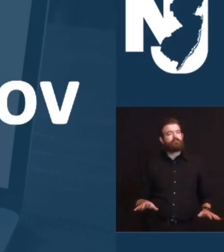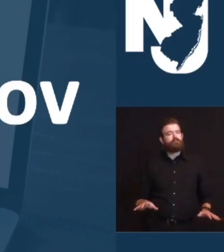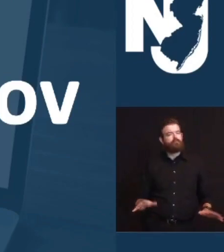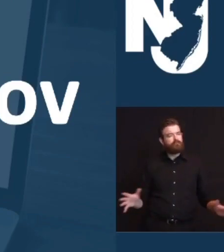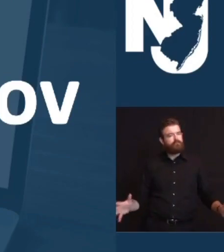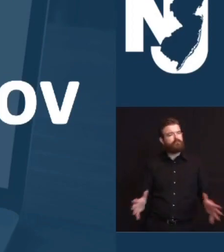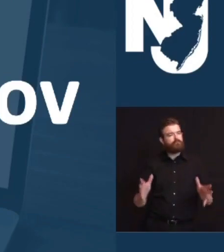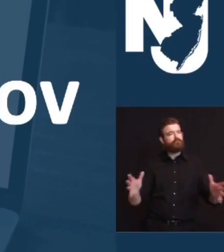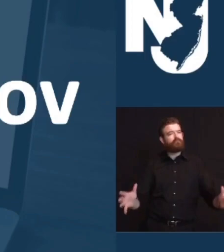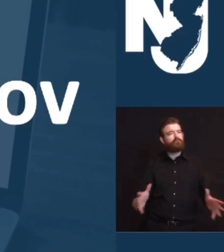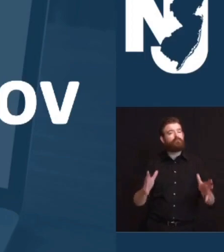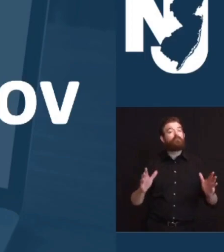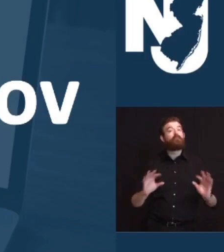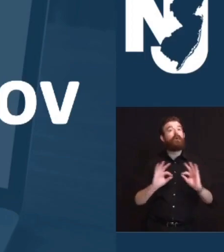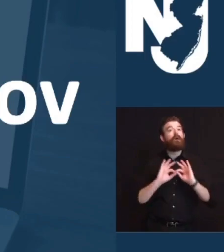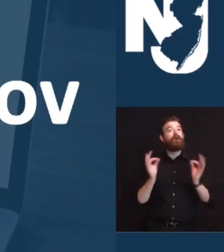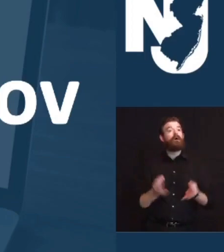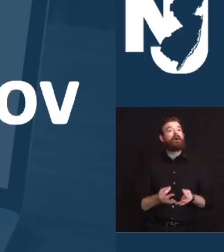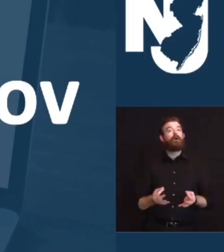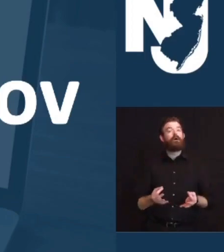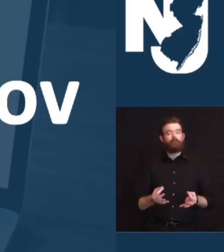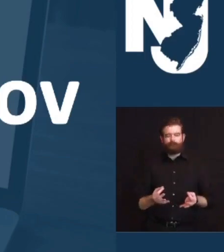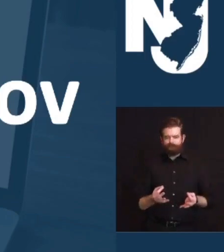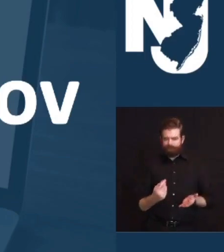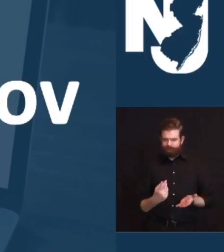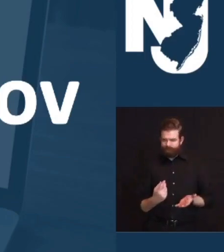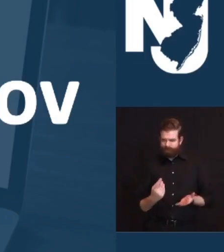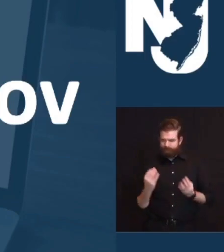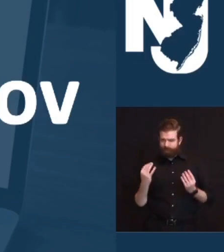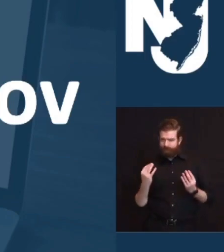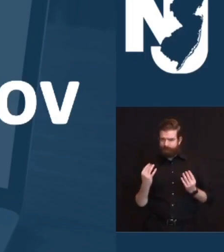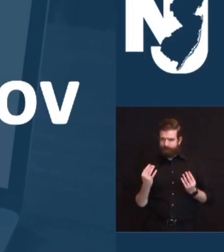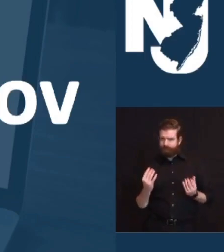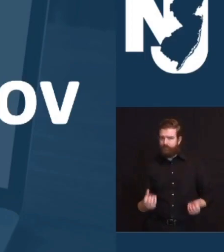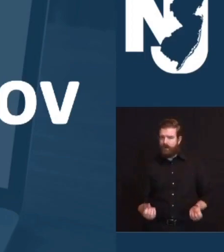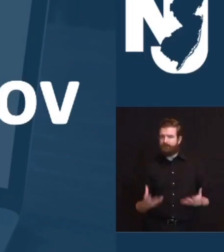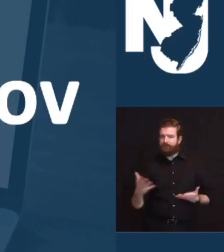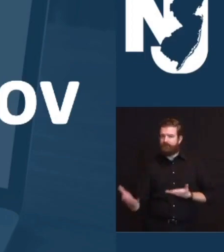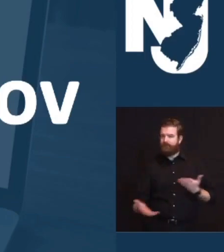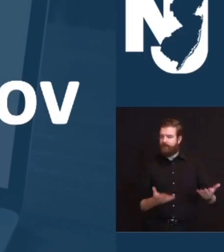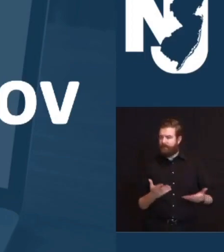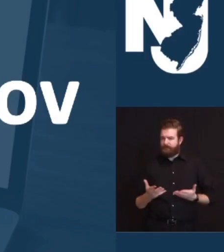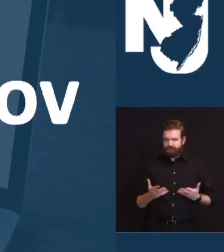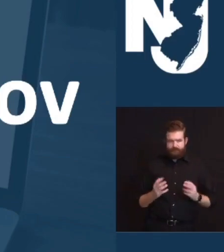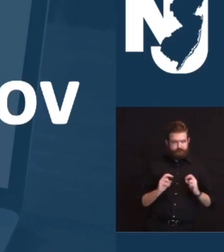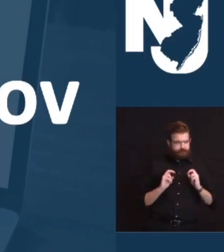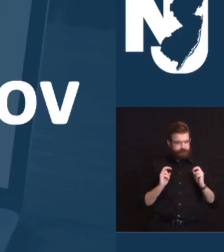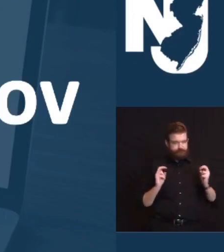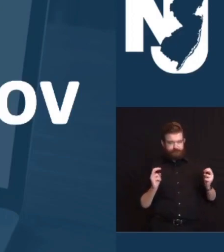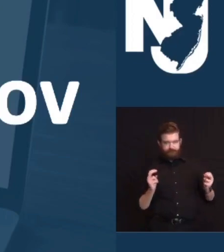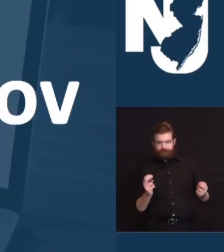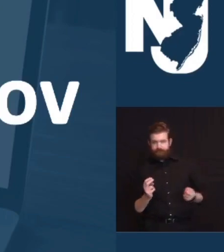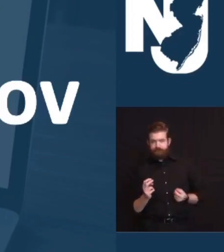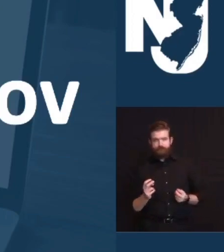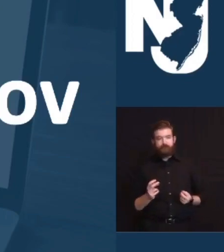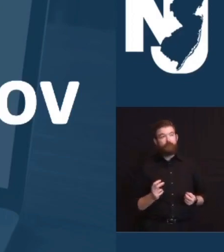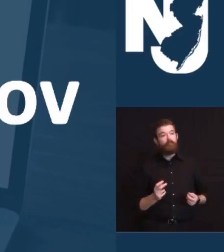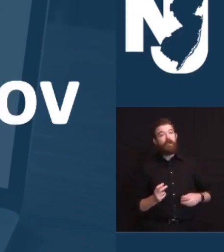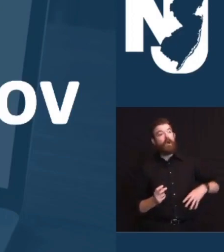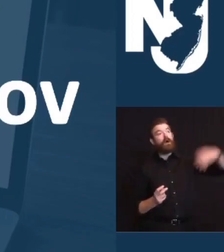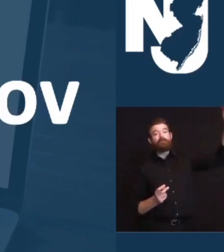may be inviting to your Thanksgiving table. This is not the year to plan to visit out-of-state relatives or to invite them to New